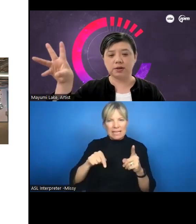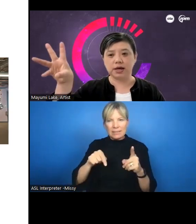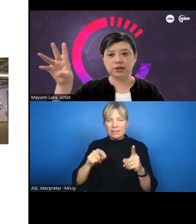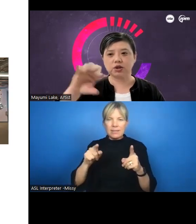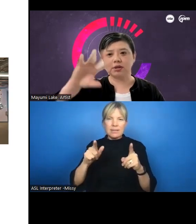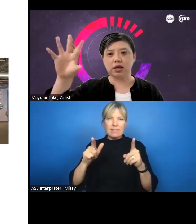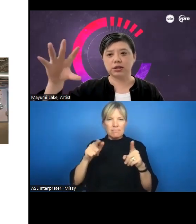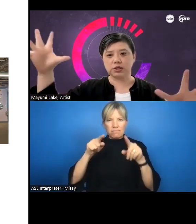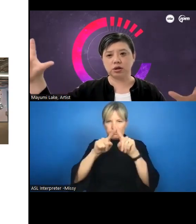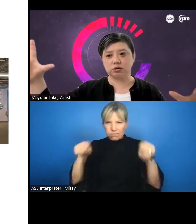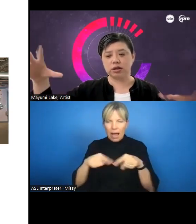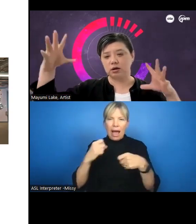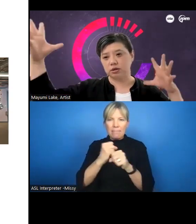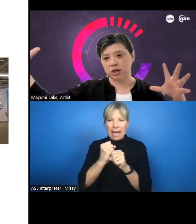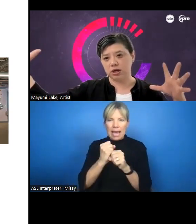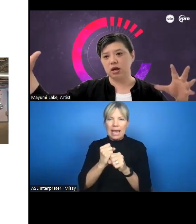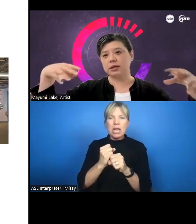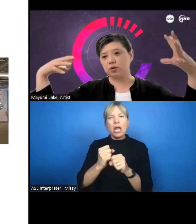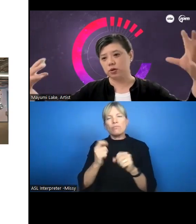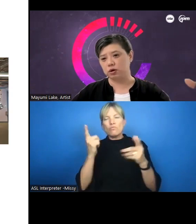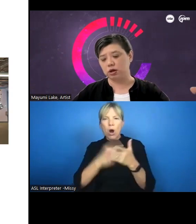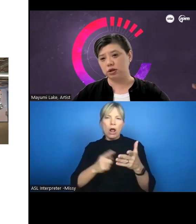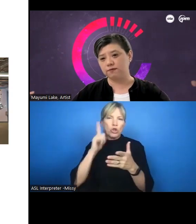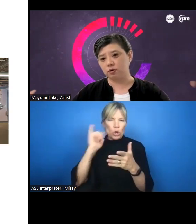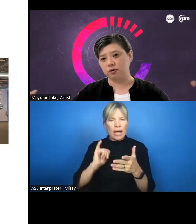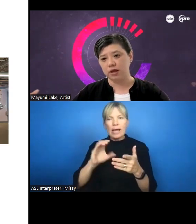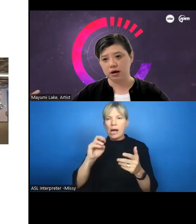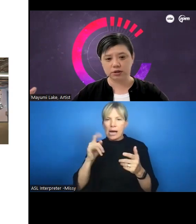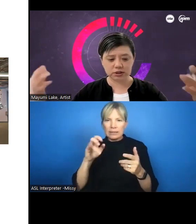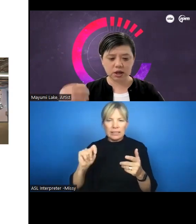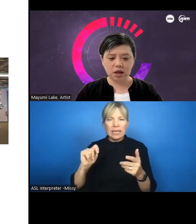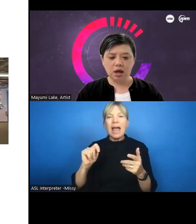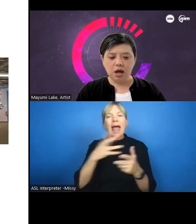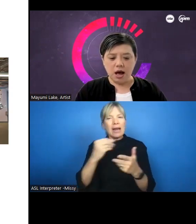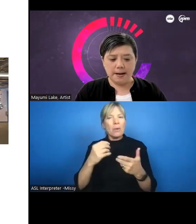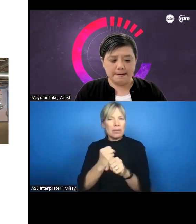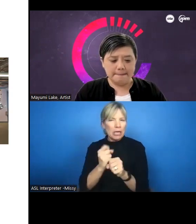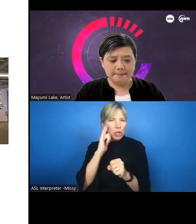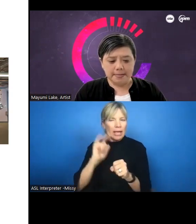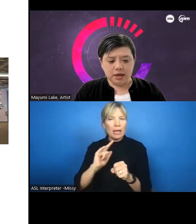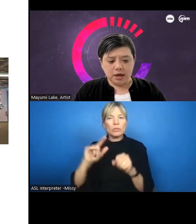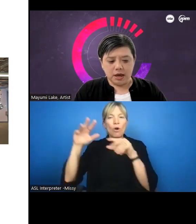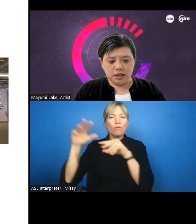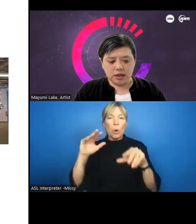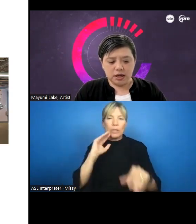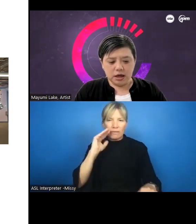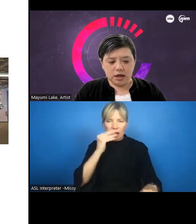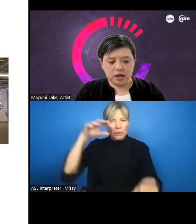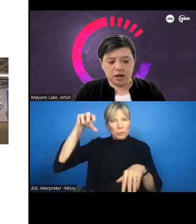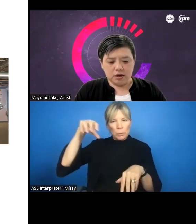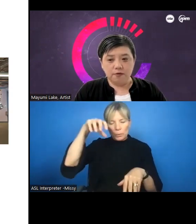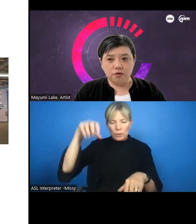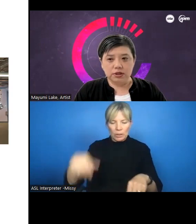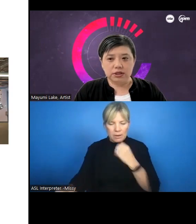clear plans of that. This is going to look like a continent, but it's also going to look like floating flowers. And